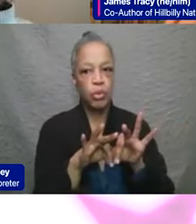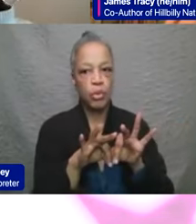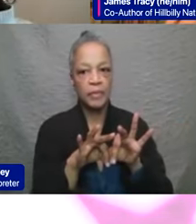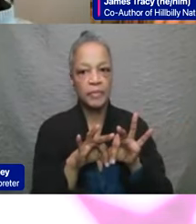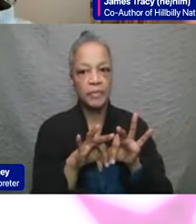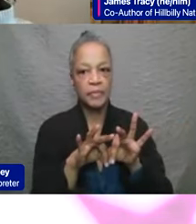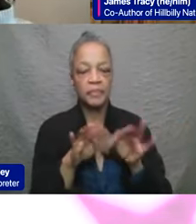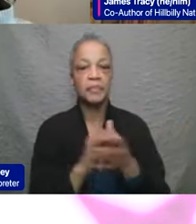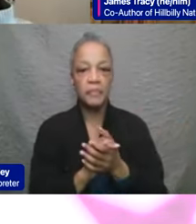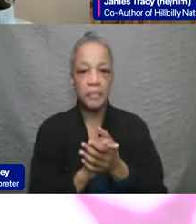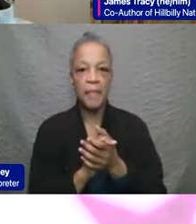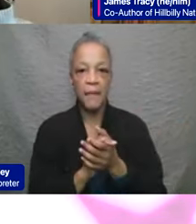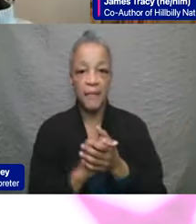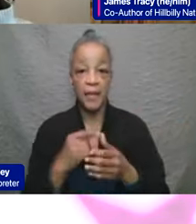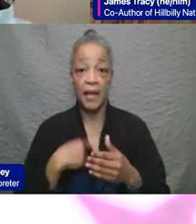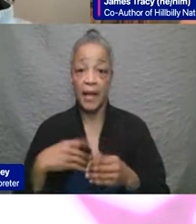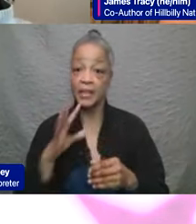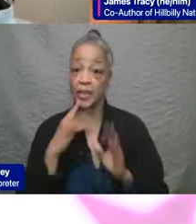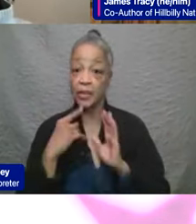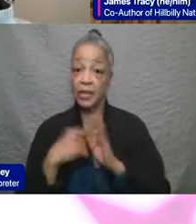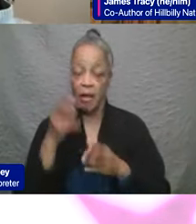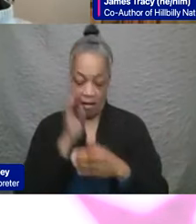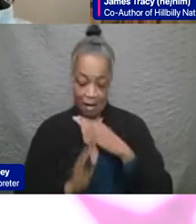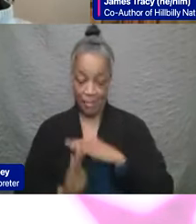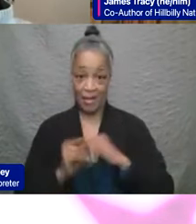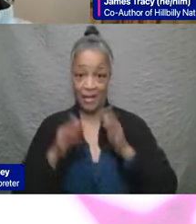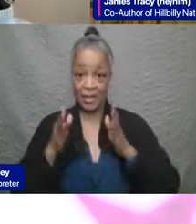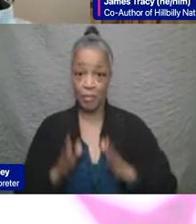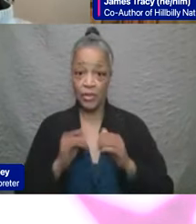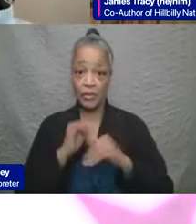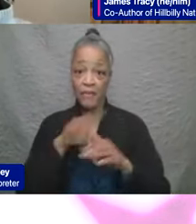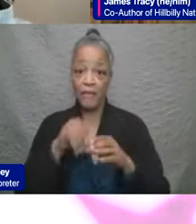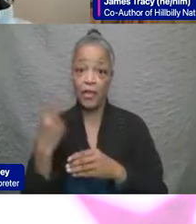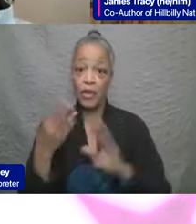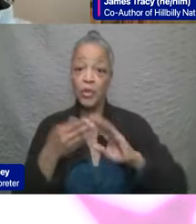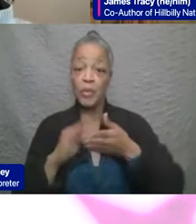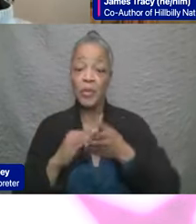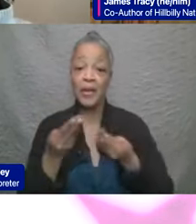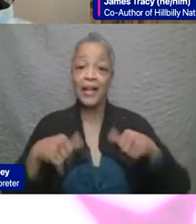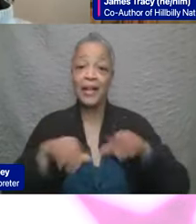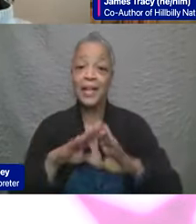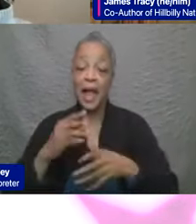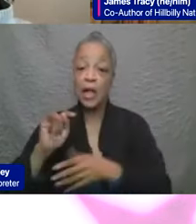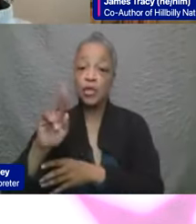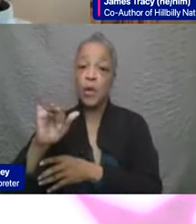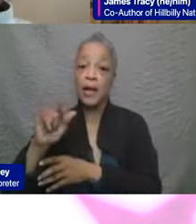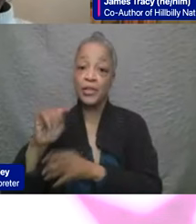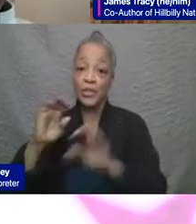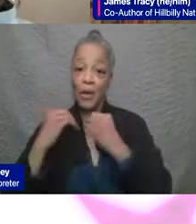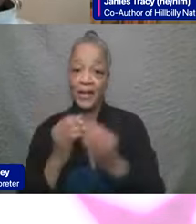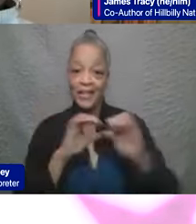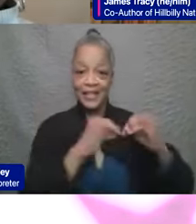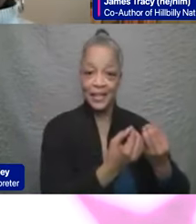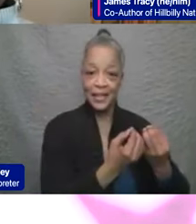delved into. And I speak humbly as somebody who's been a part of two community land trust organizations, right, and